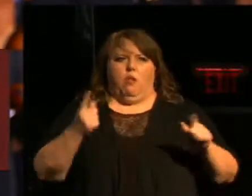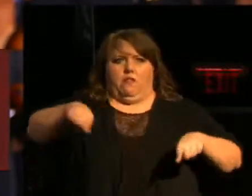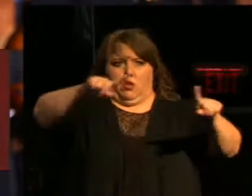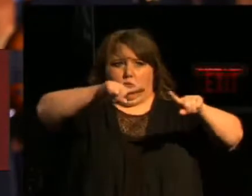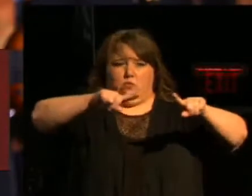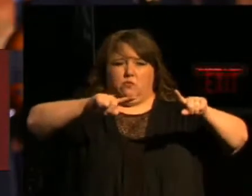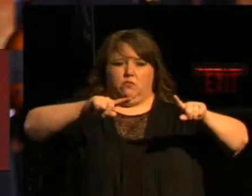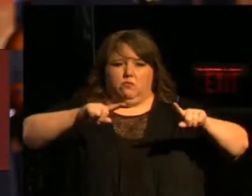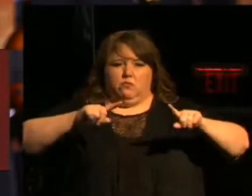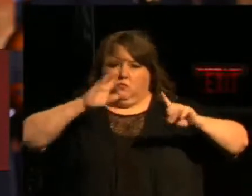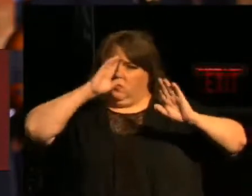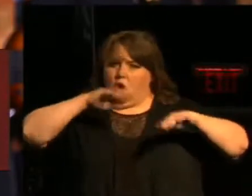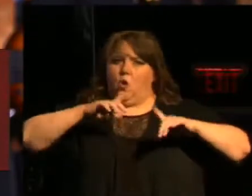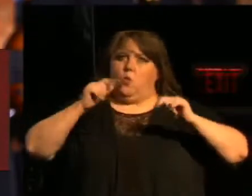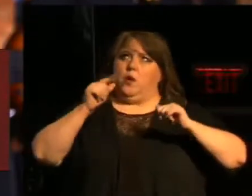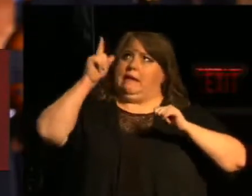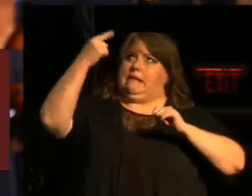then so will I.